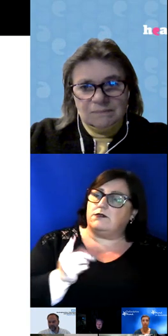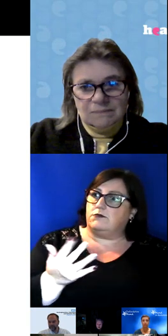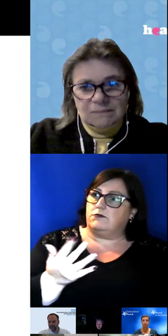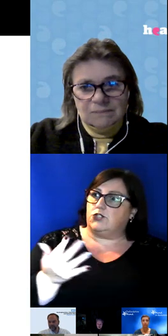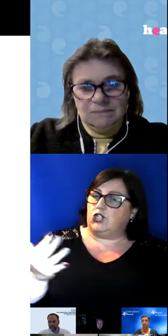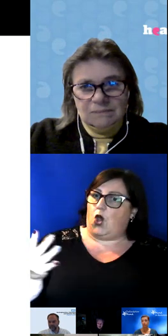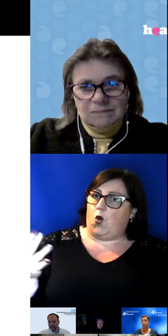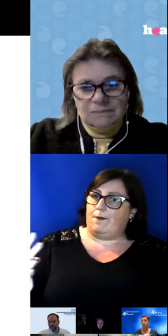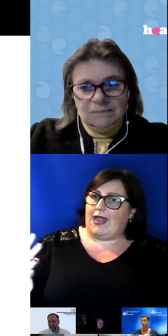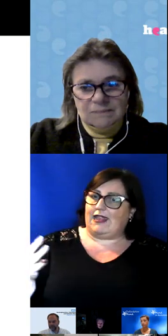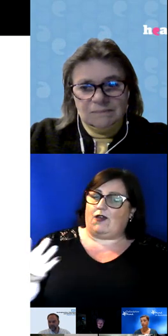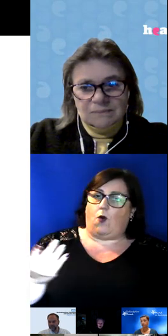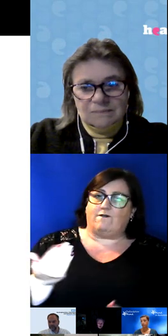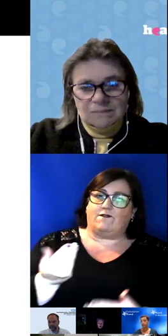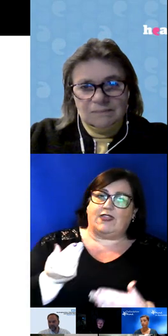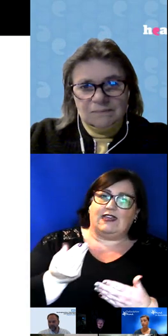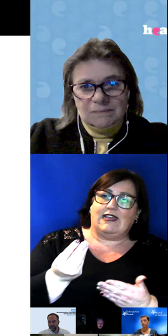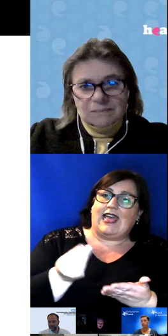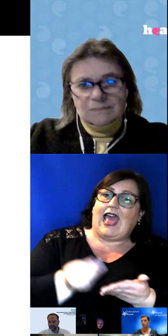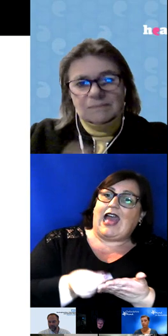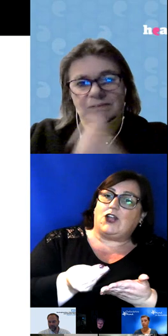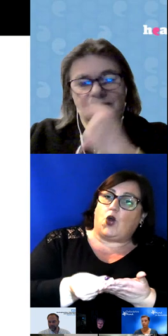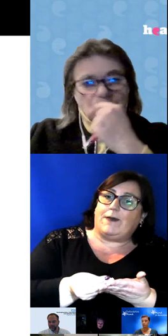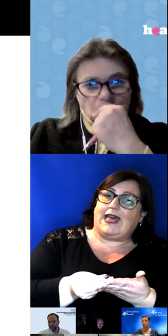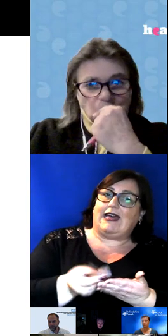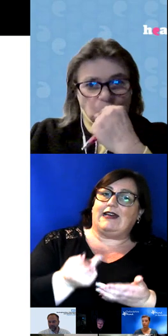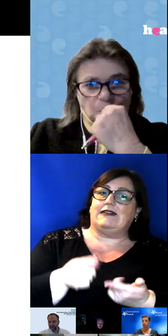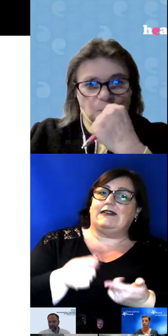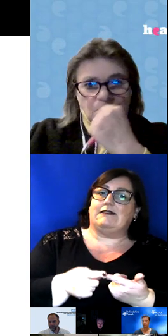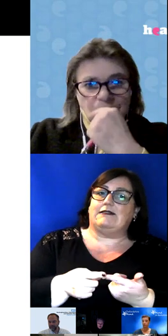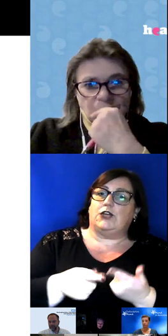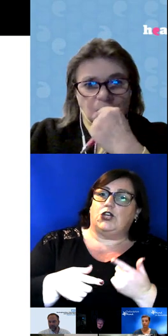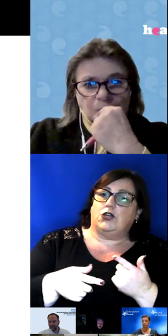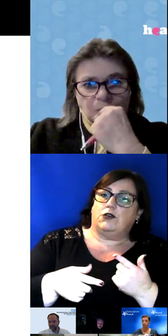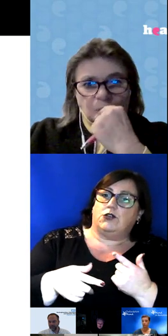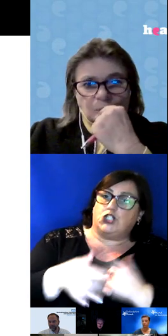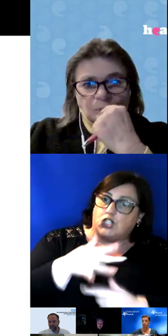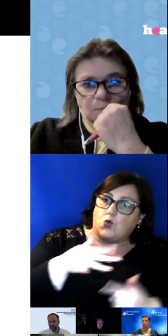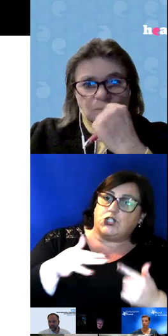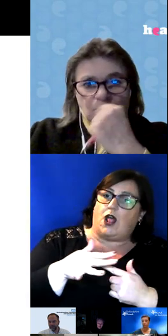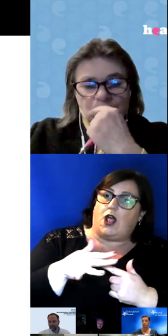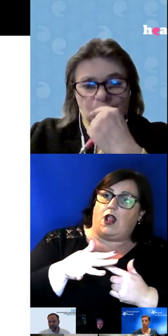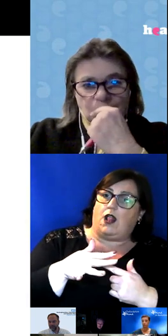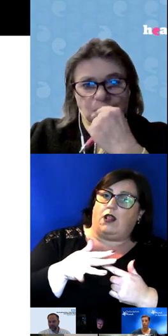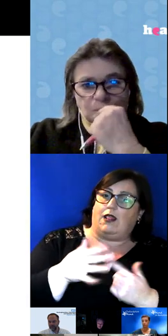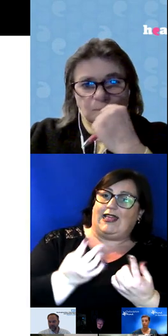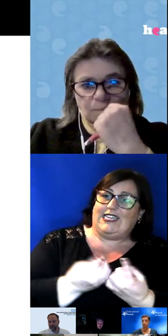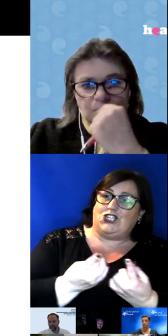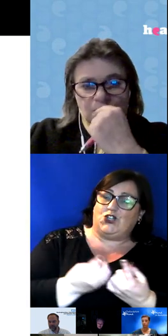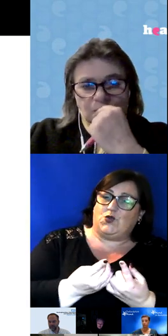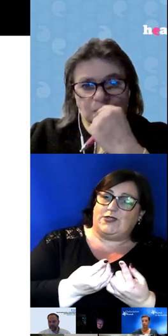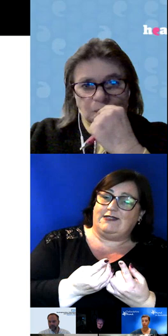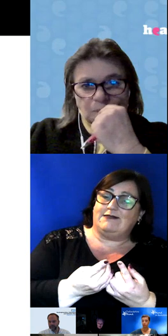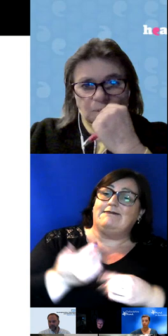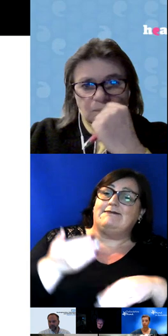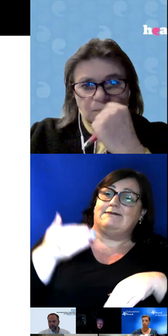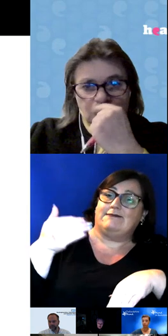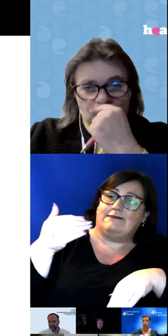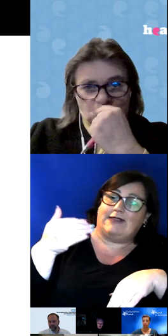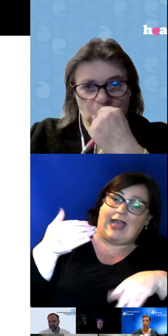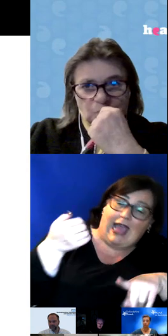economic and social determinants affect health. And unless we get those right, and